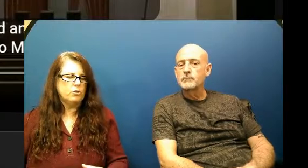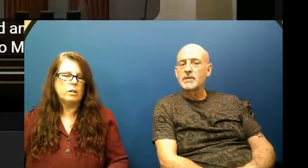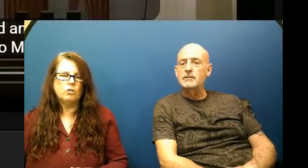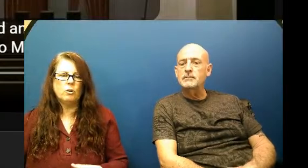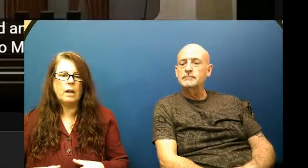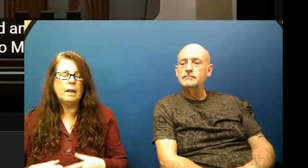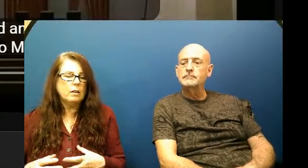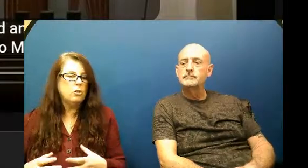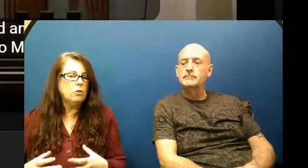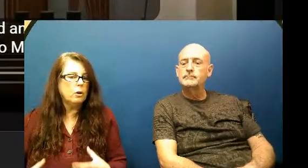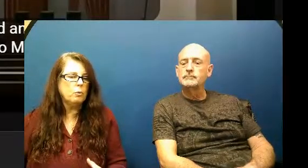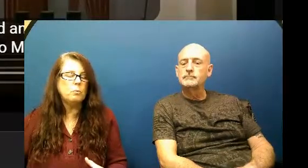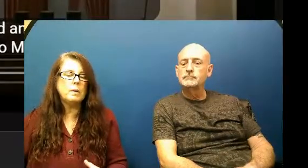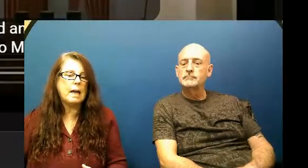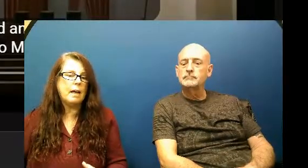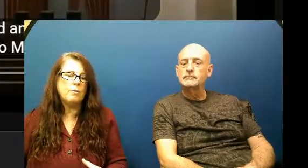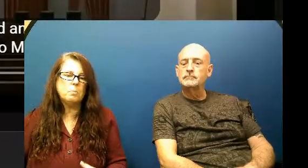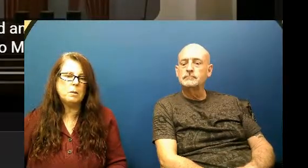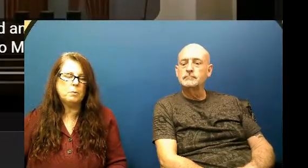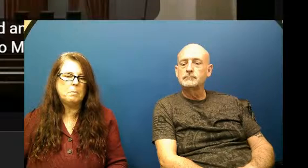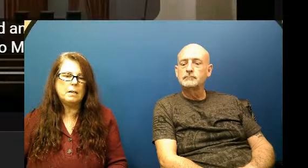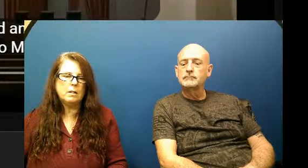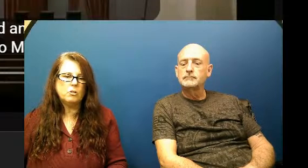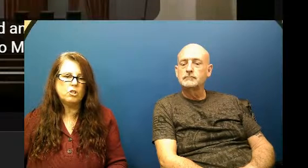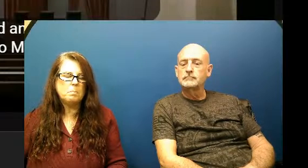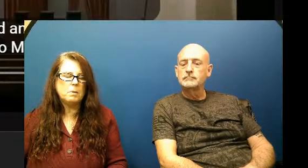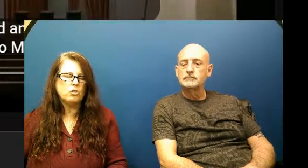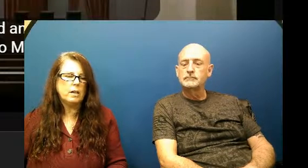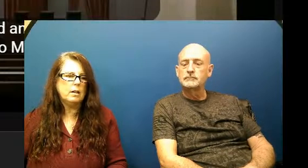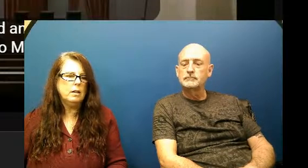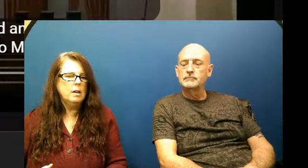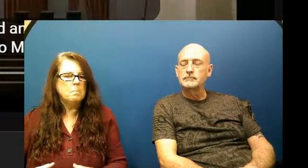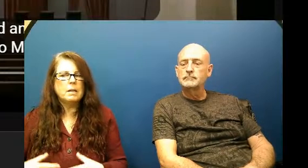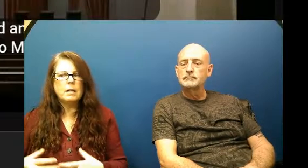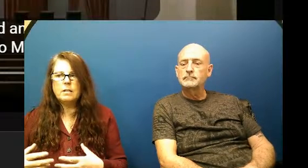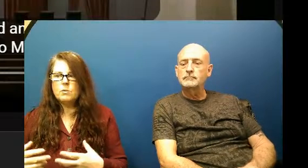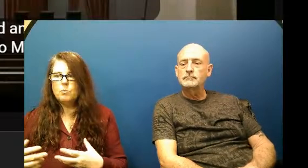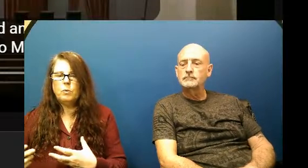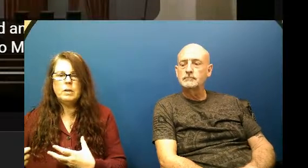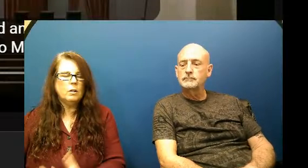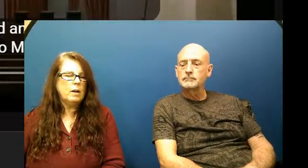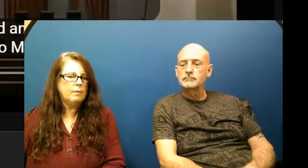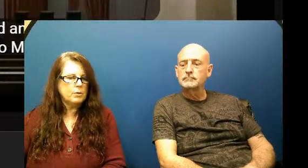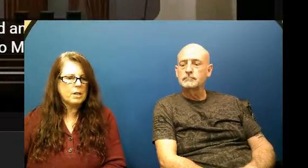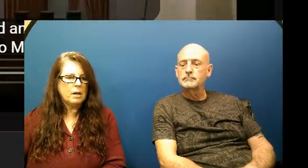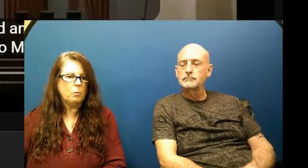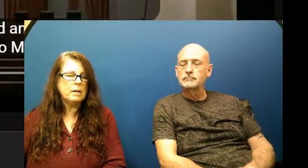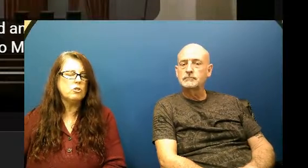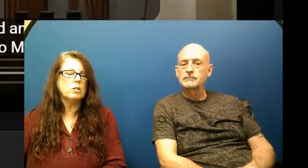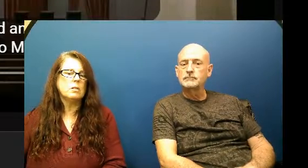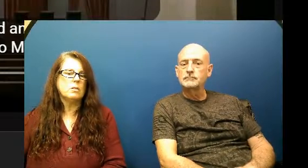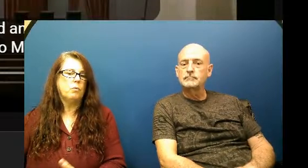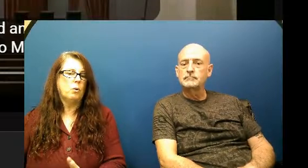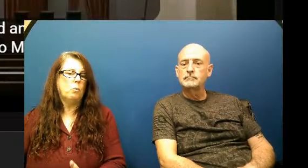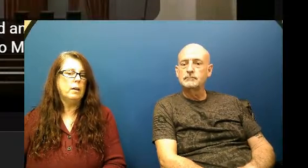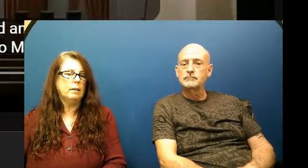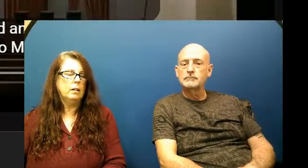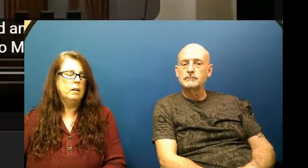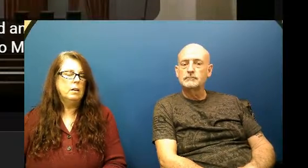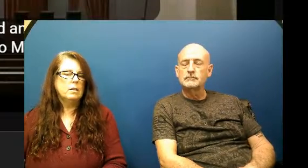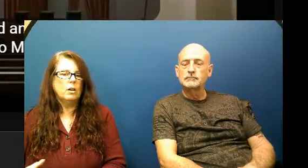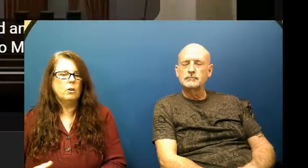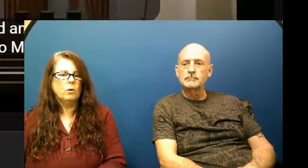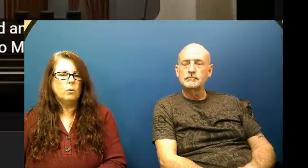that infrastructure, and nor would we ever be able to make it as cheap as China because we don't have those kind of wages, for